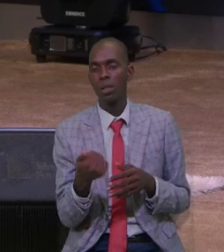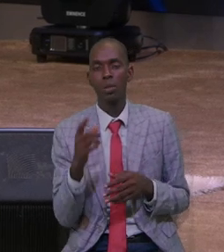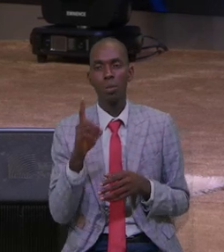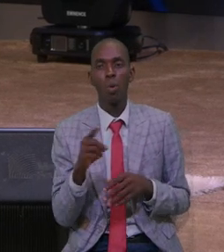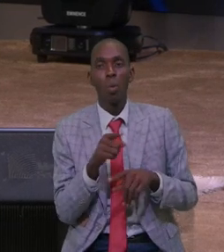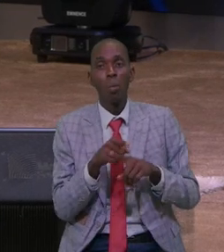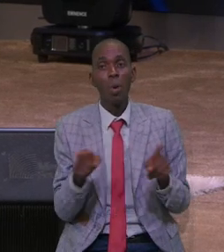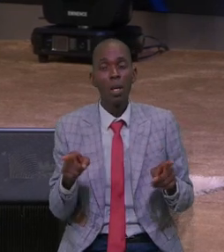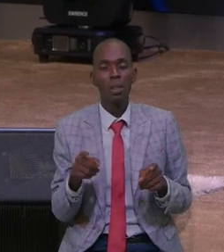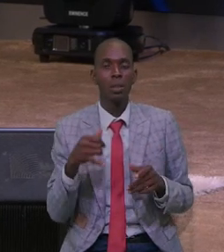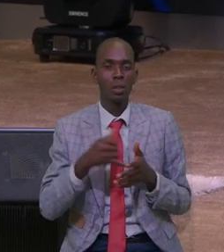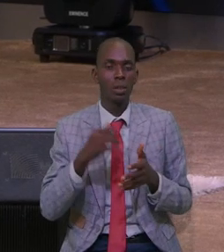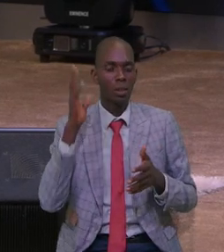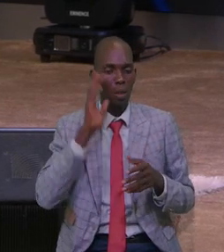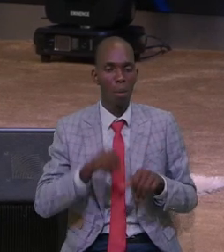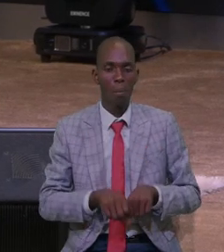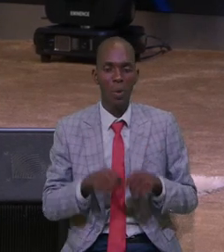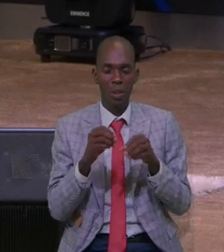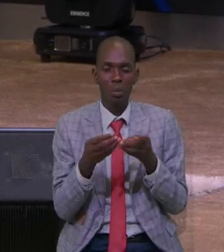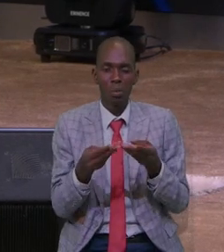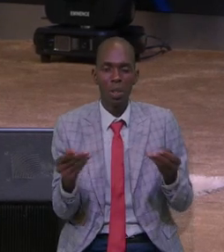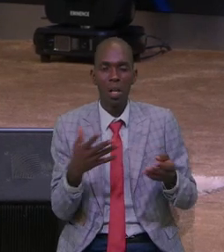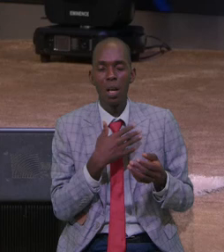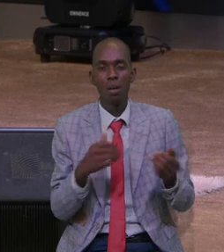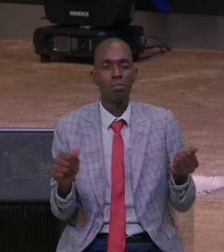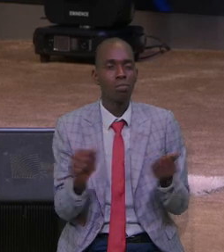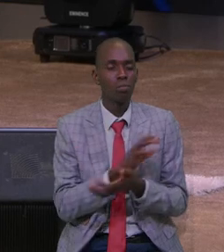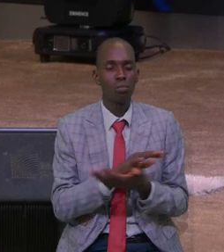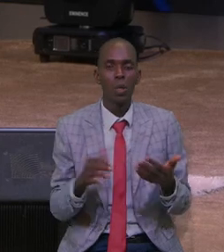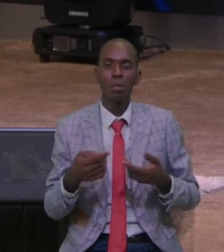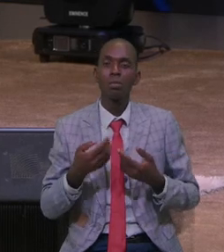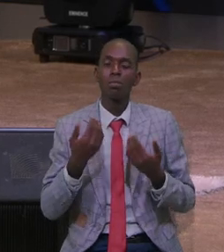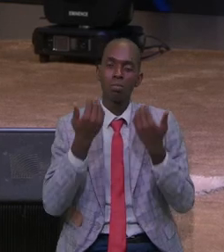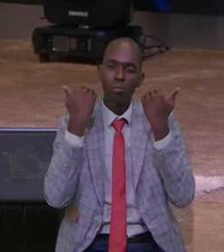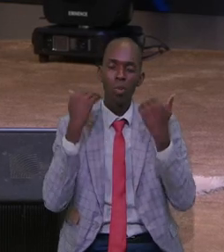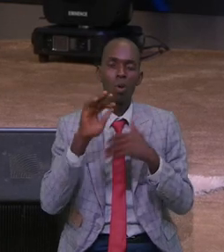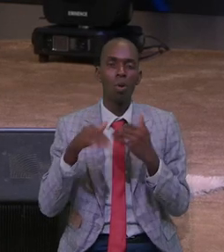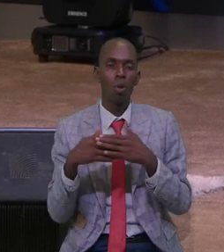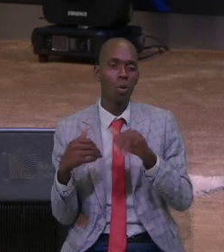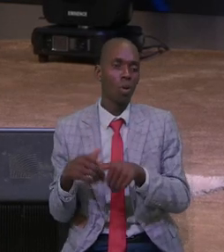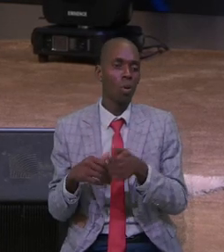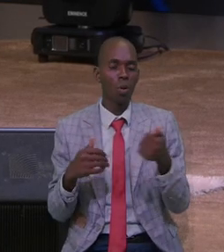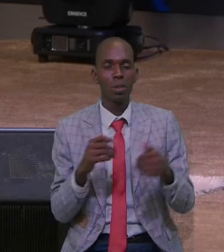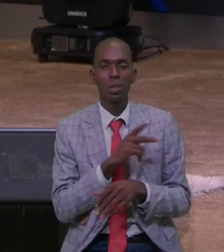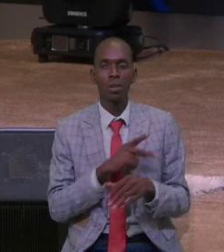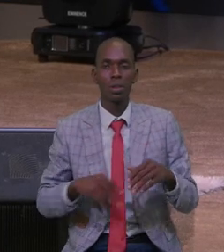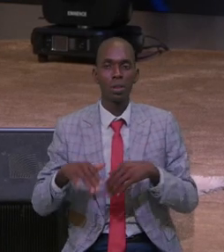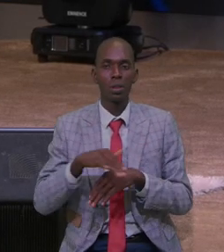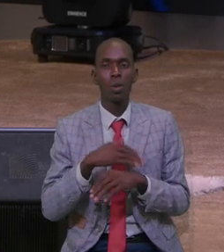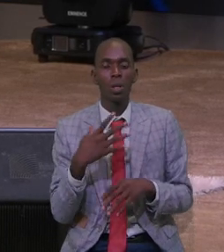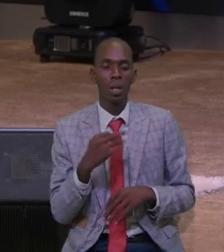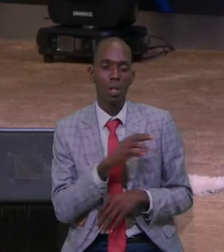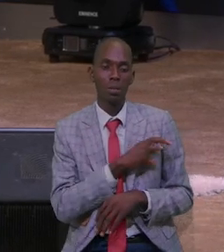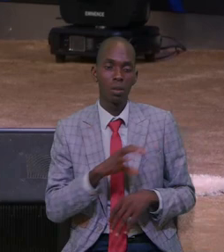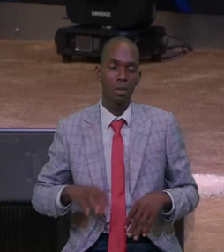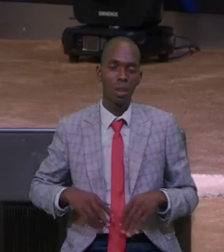and consume all these kingdoms, and the kingdom that God establishes shall stand